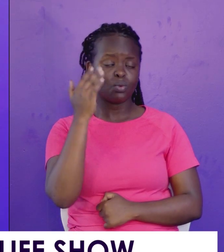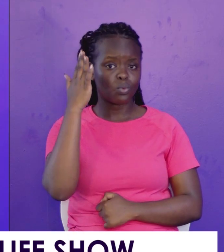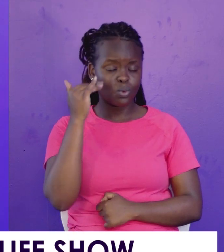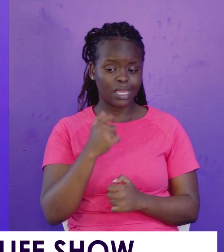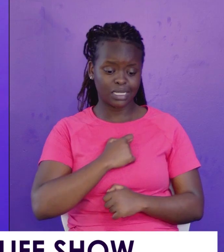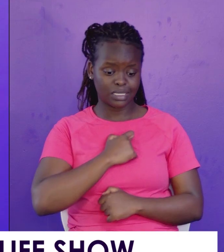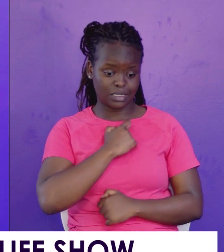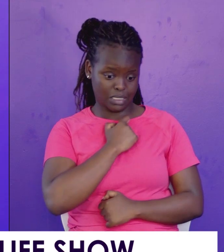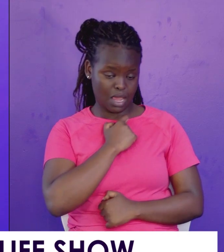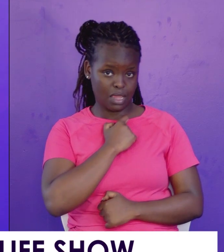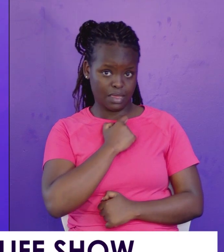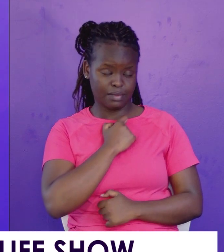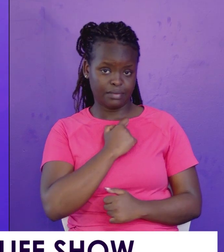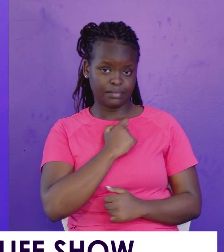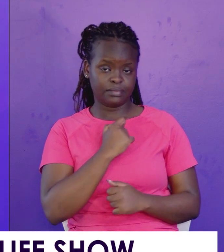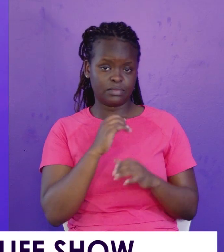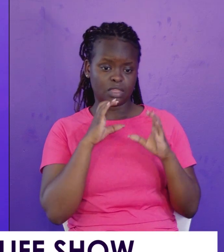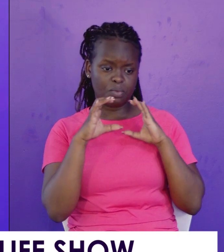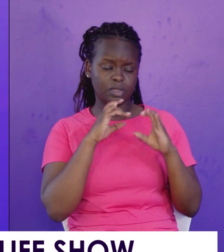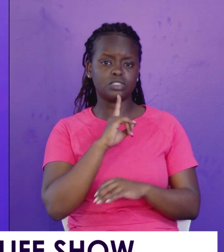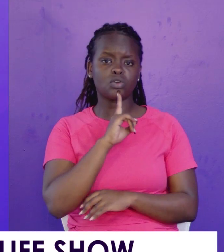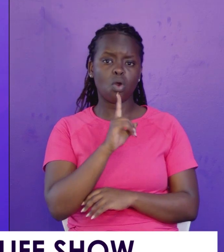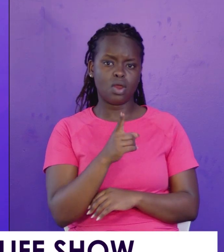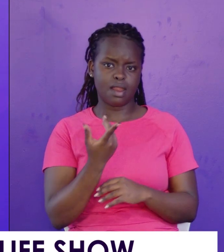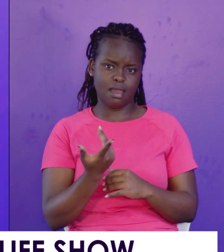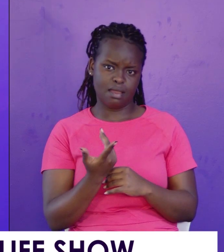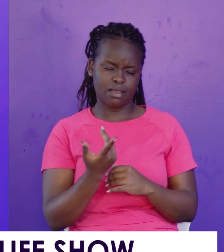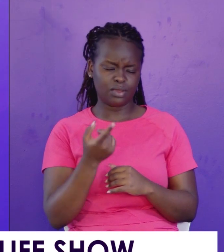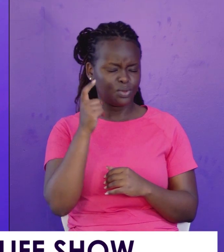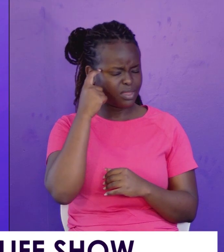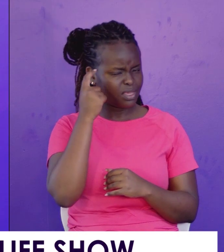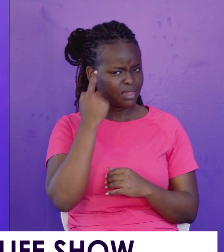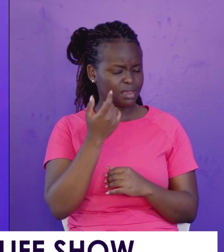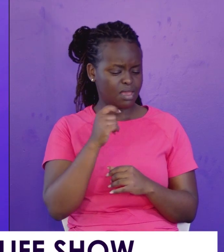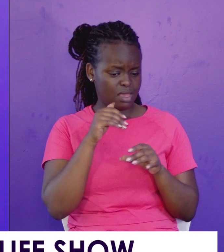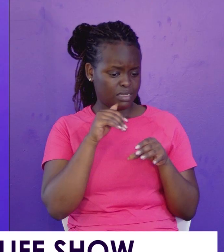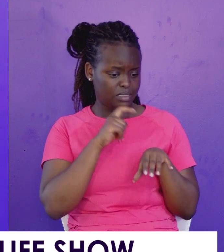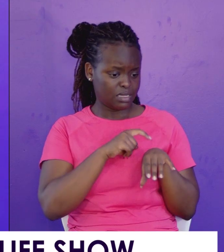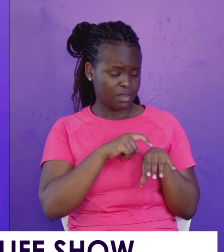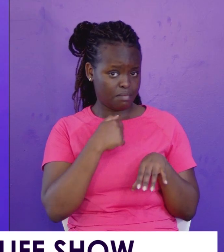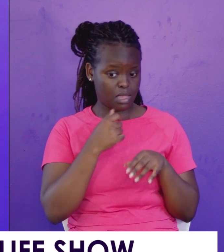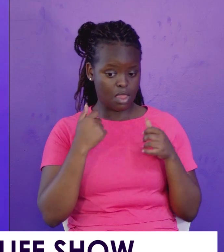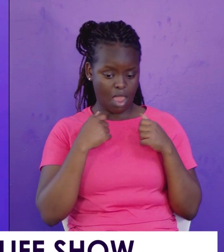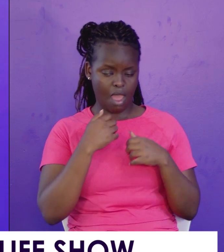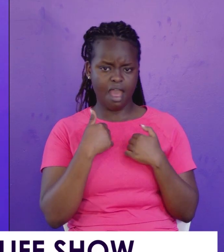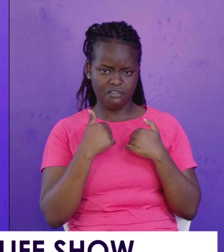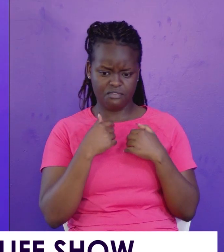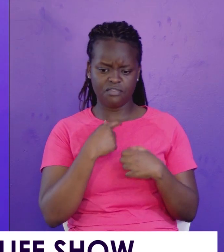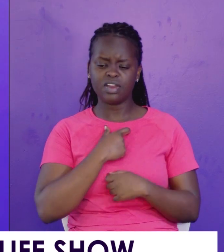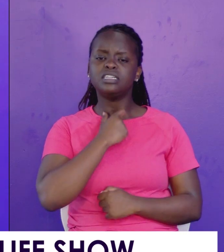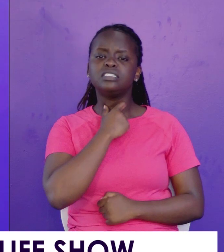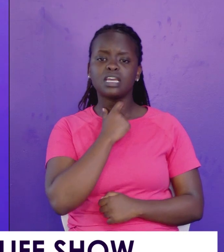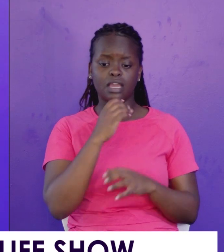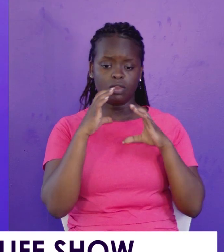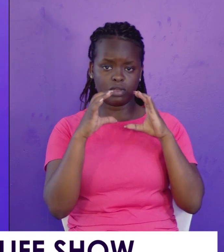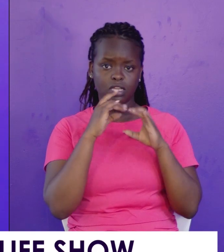ties communicates order. Don't you think that when I'm in a tie, I'm communicating order?